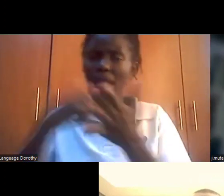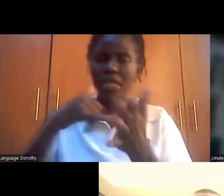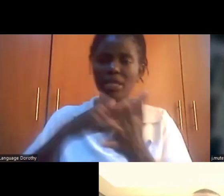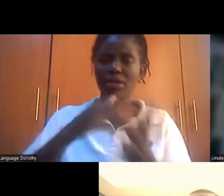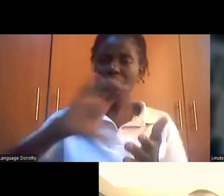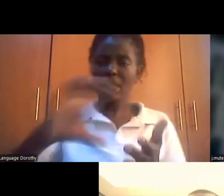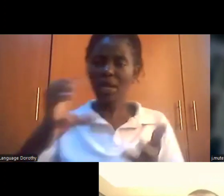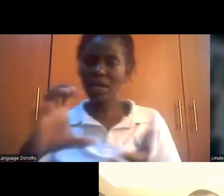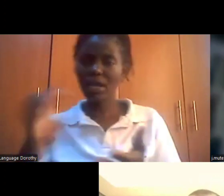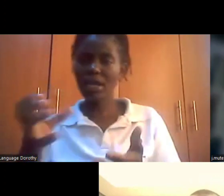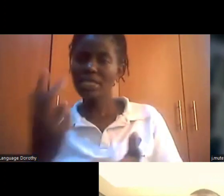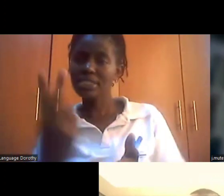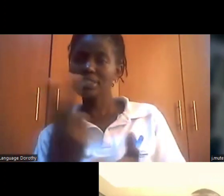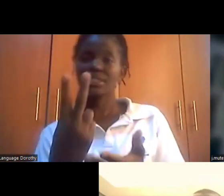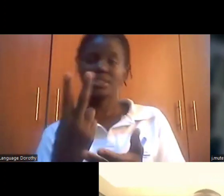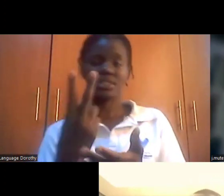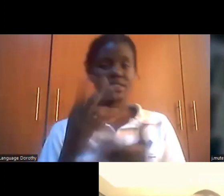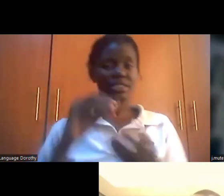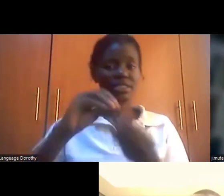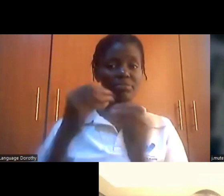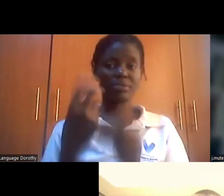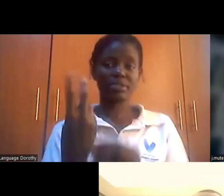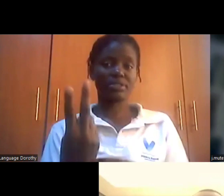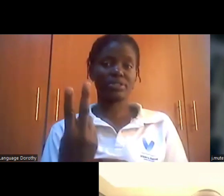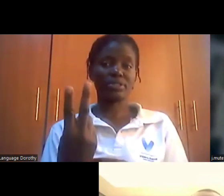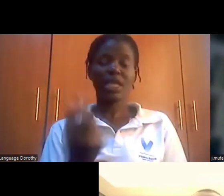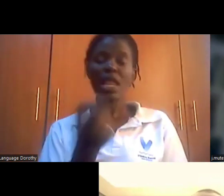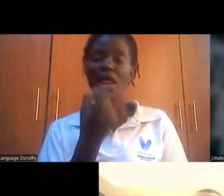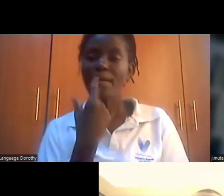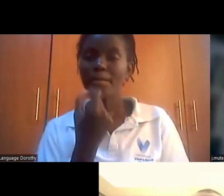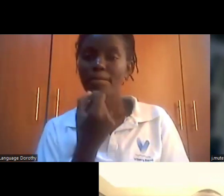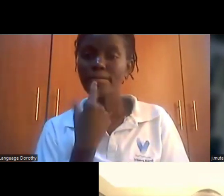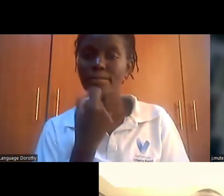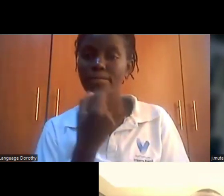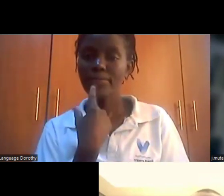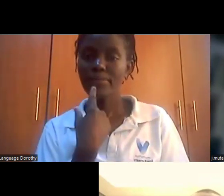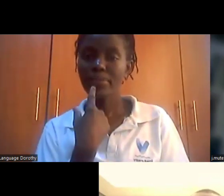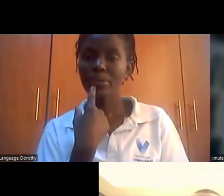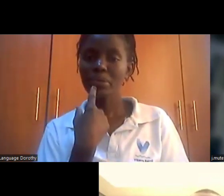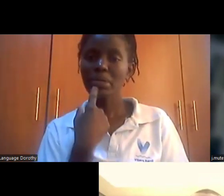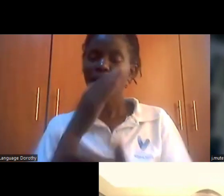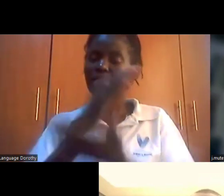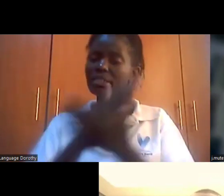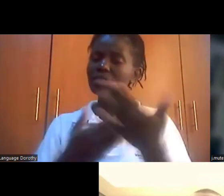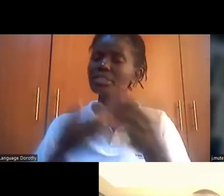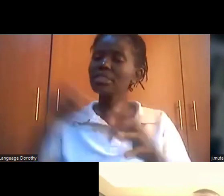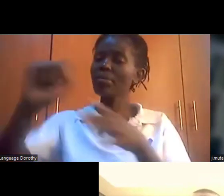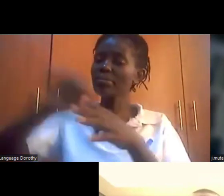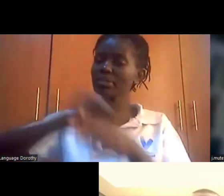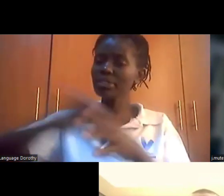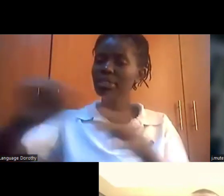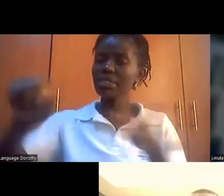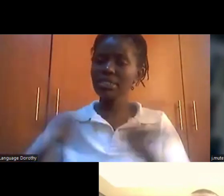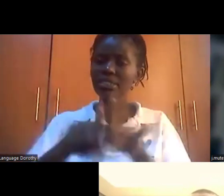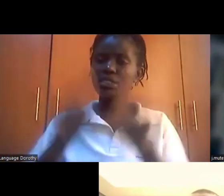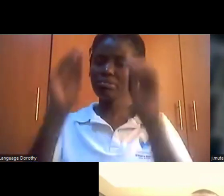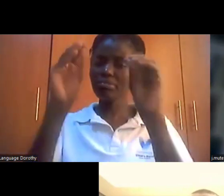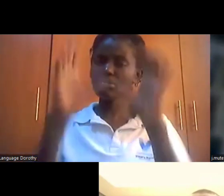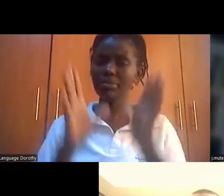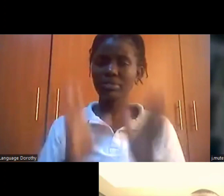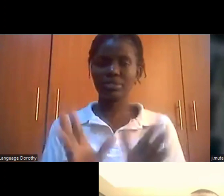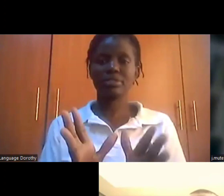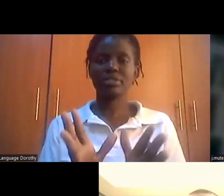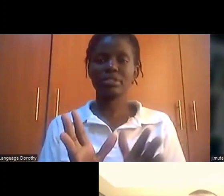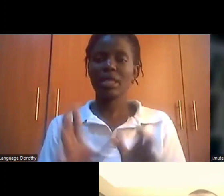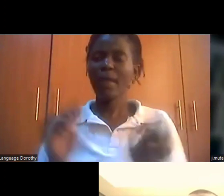the issue of medicalization was actually a shocker to some of the trainees, including the faculty members. They couldn't understand